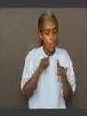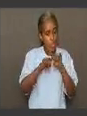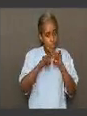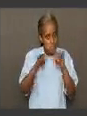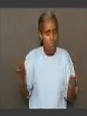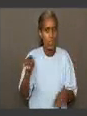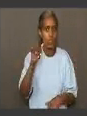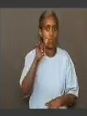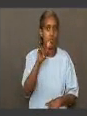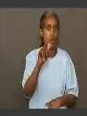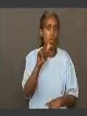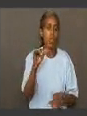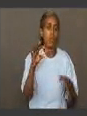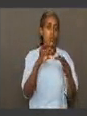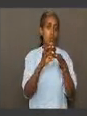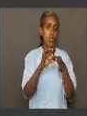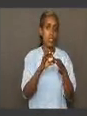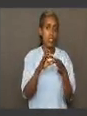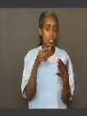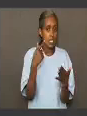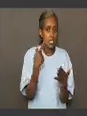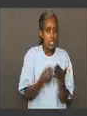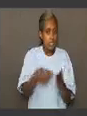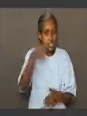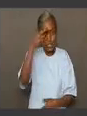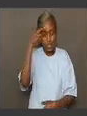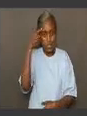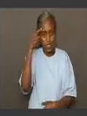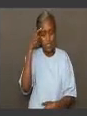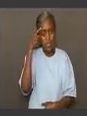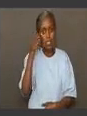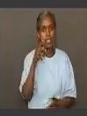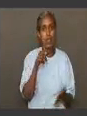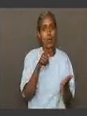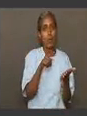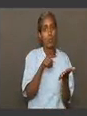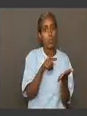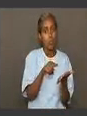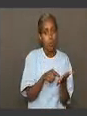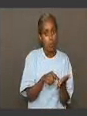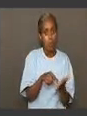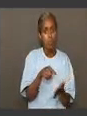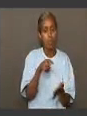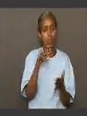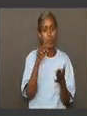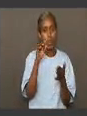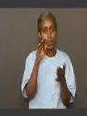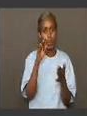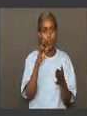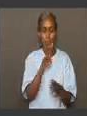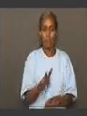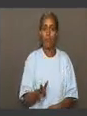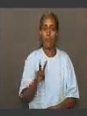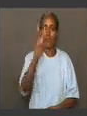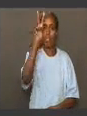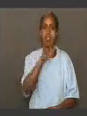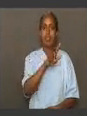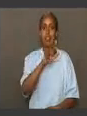y-coordinates? In such a case, the points will form a vertical line.